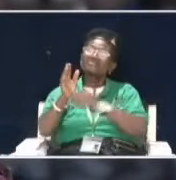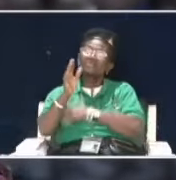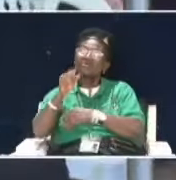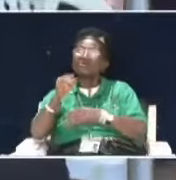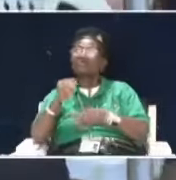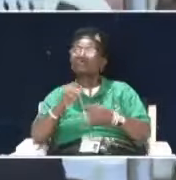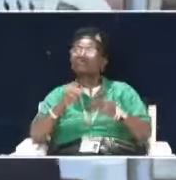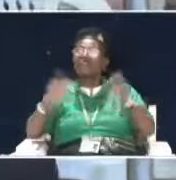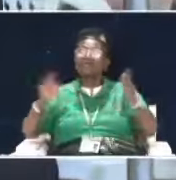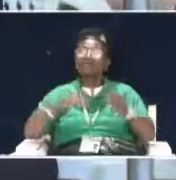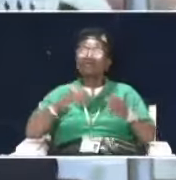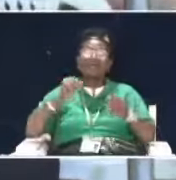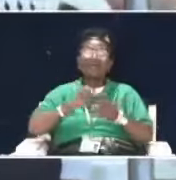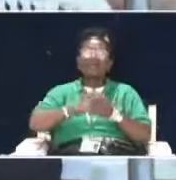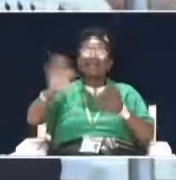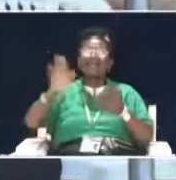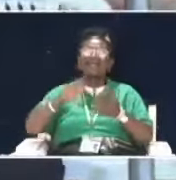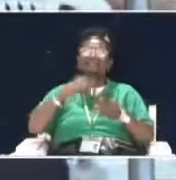Father.